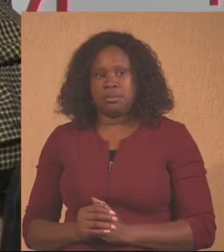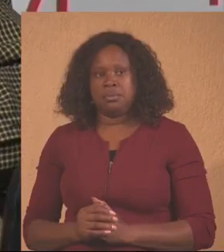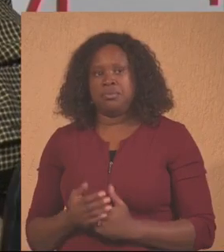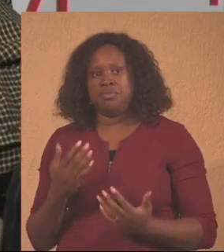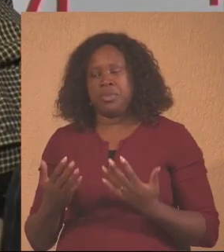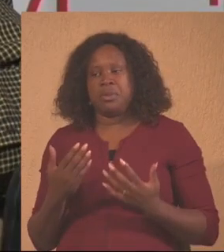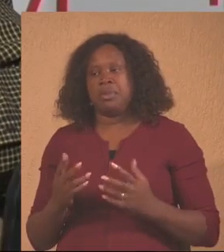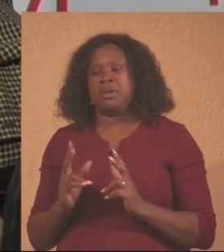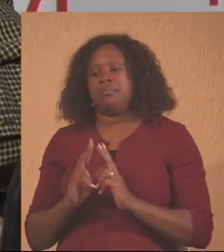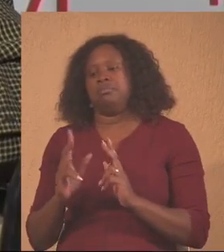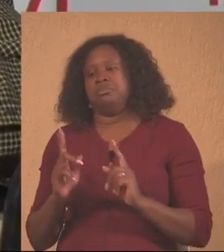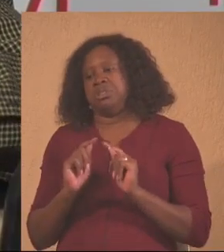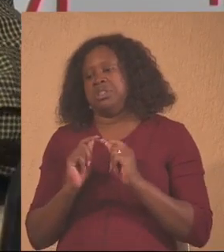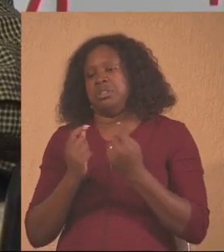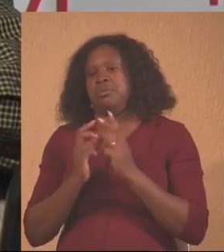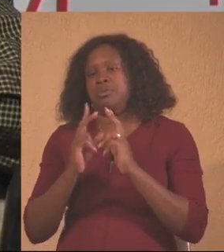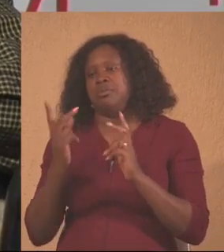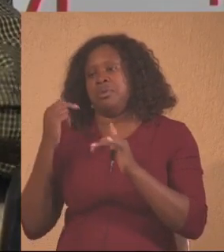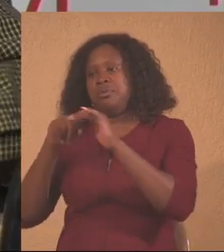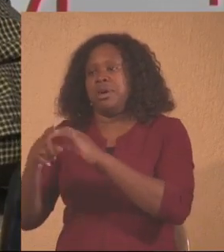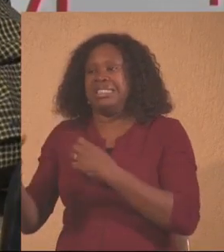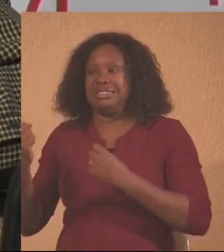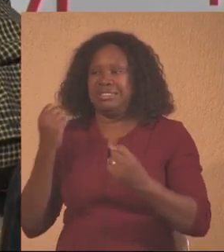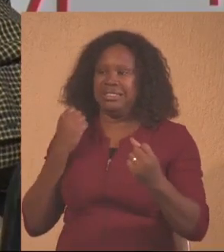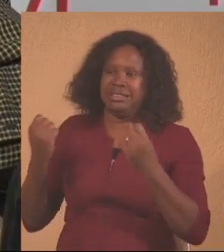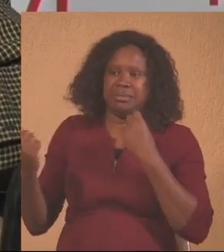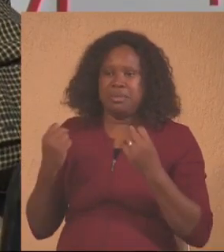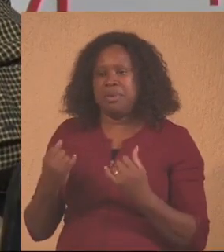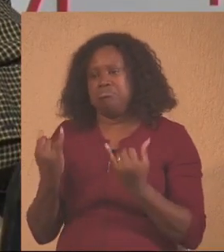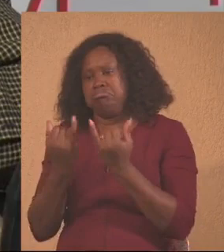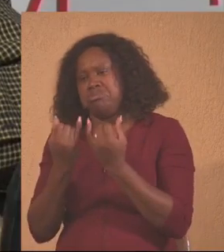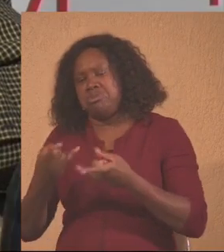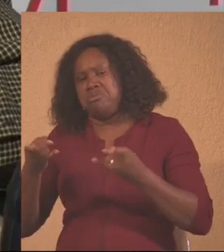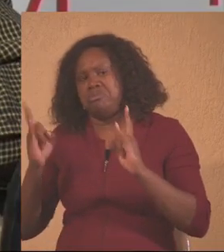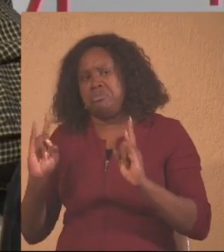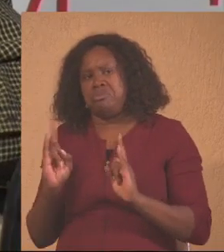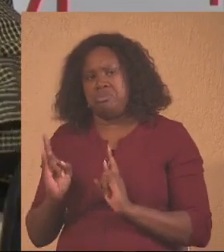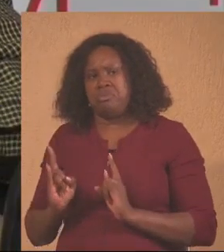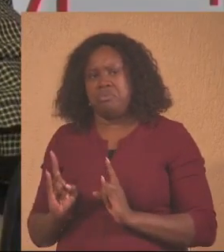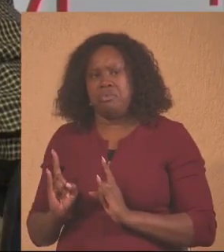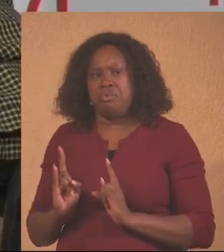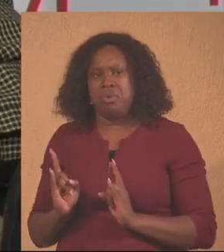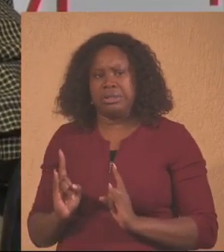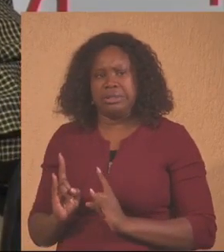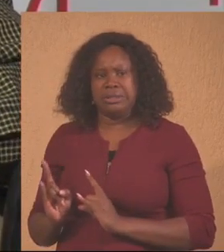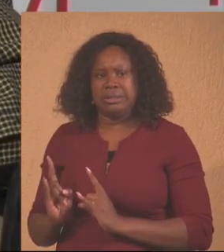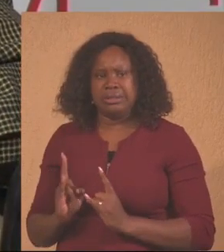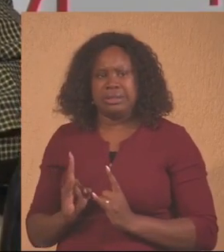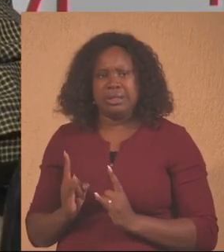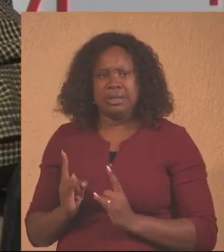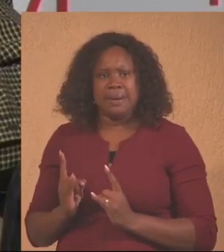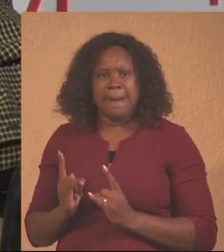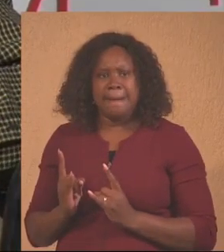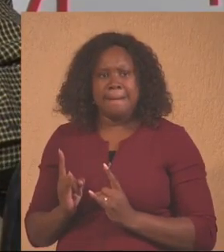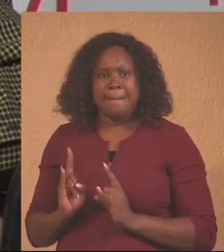people, playing football, a team of other colleagues. Those